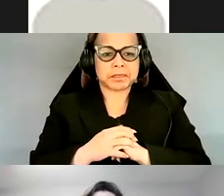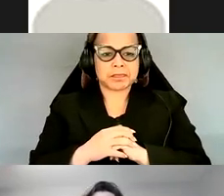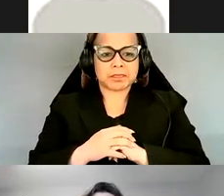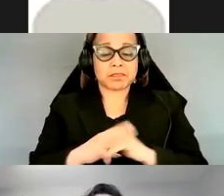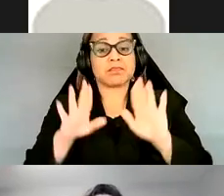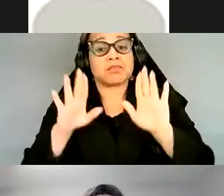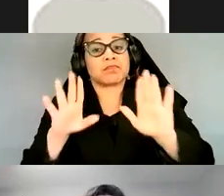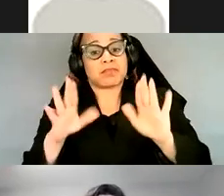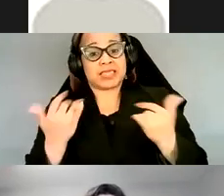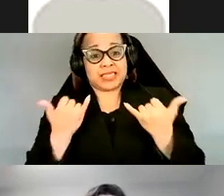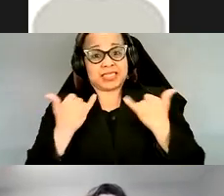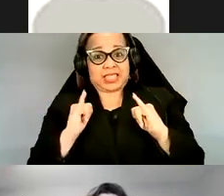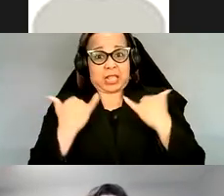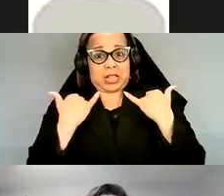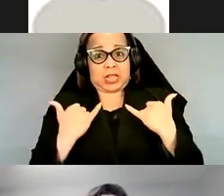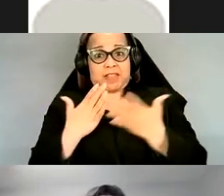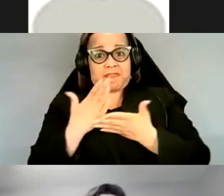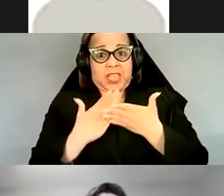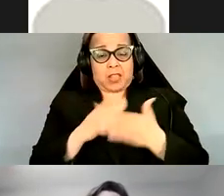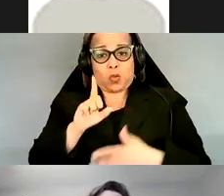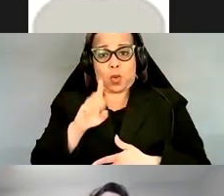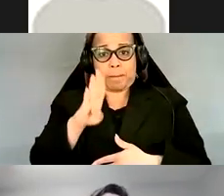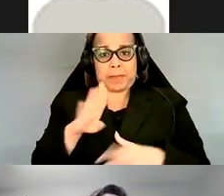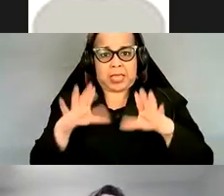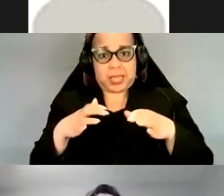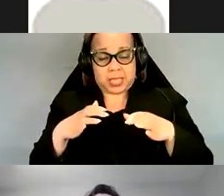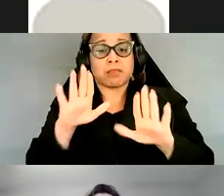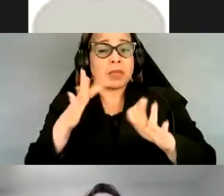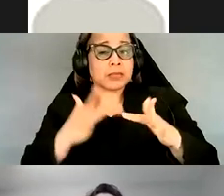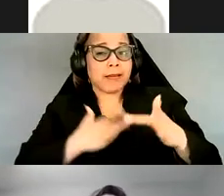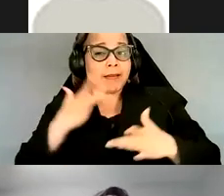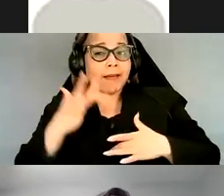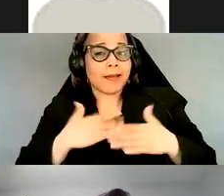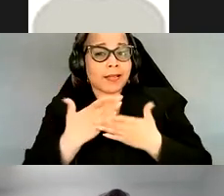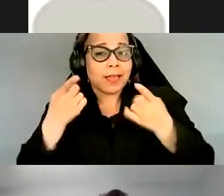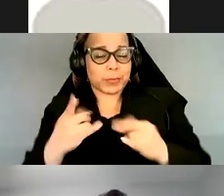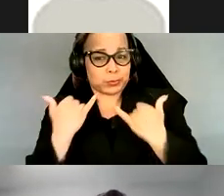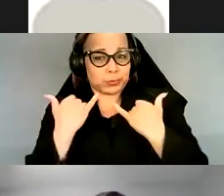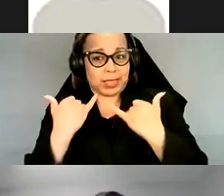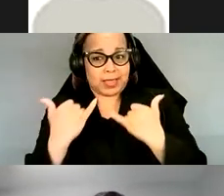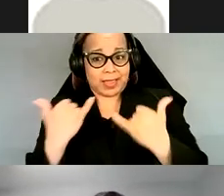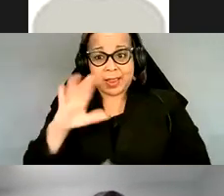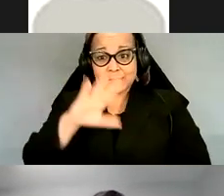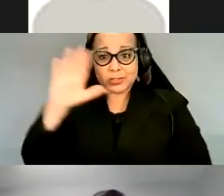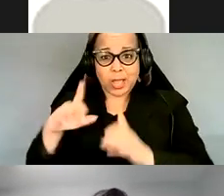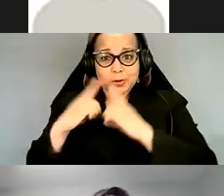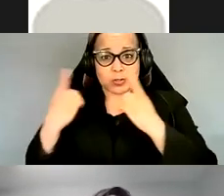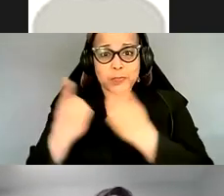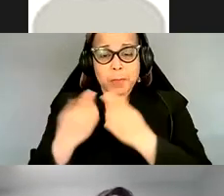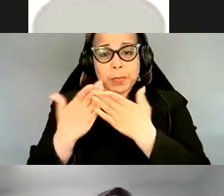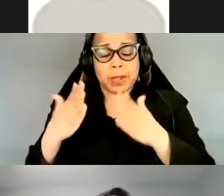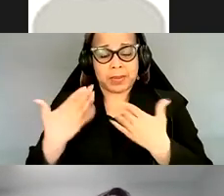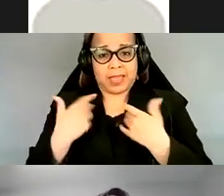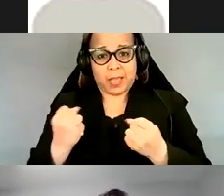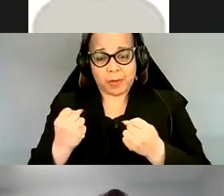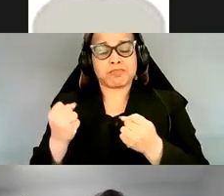We are still in phase 1B. Now, a very exciting thing actually happened today where the Chicago Department of Public Health actually